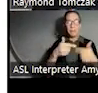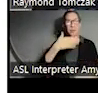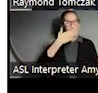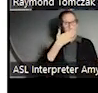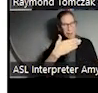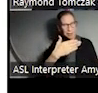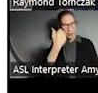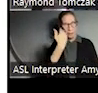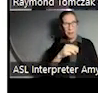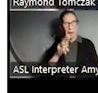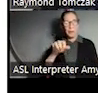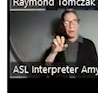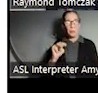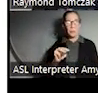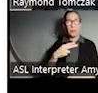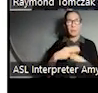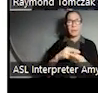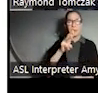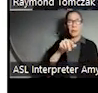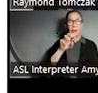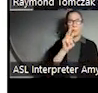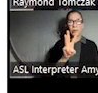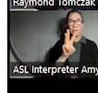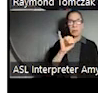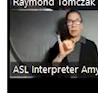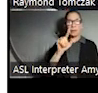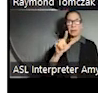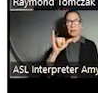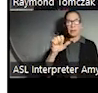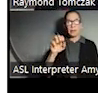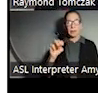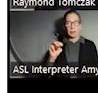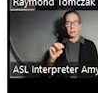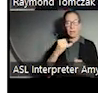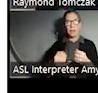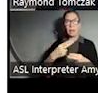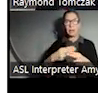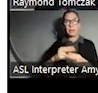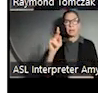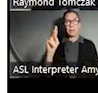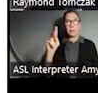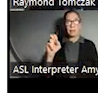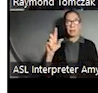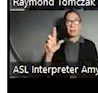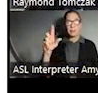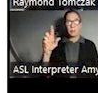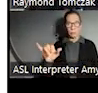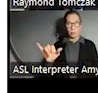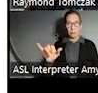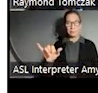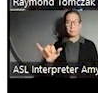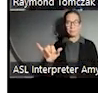My name is William, W-I-L-L-I-A-M Kelley,